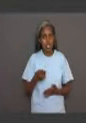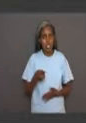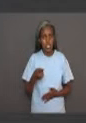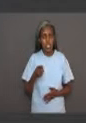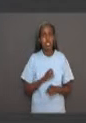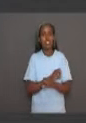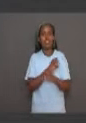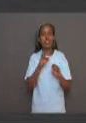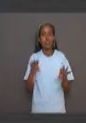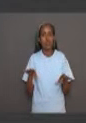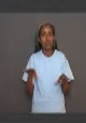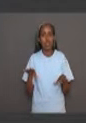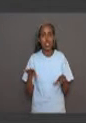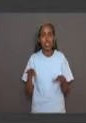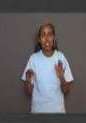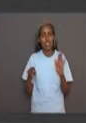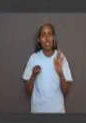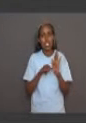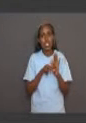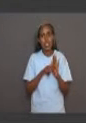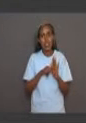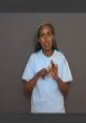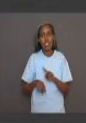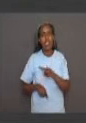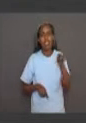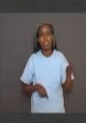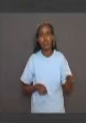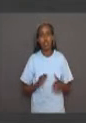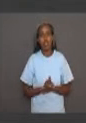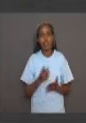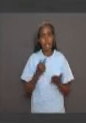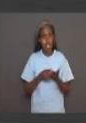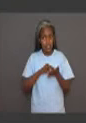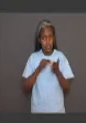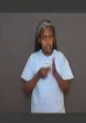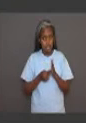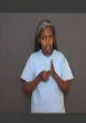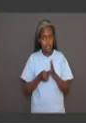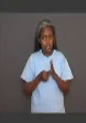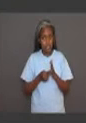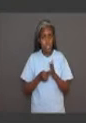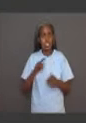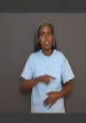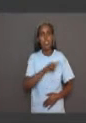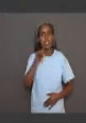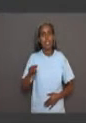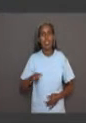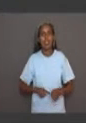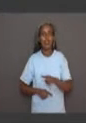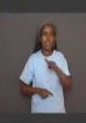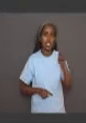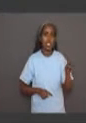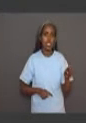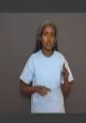the distribution is negatively skewed. This means that the curve is